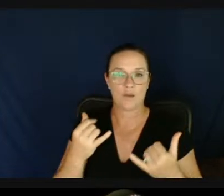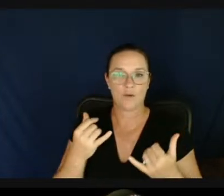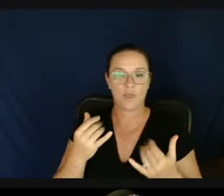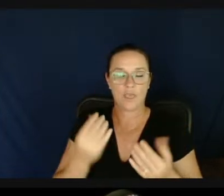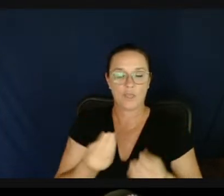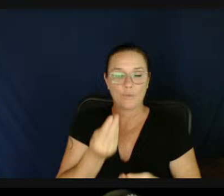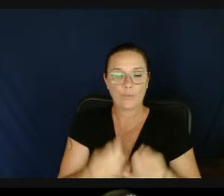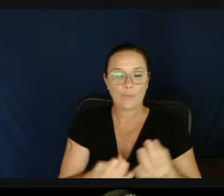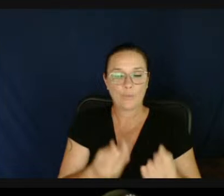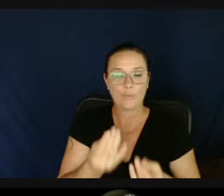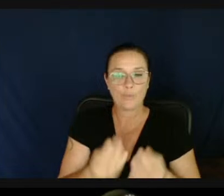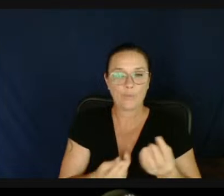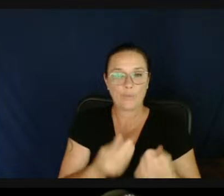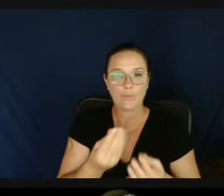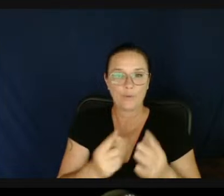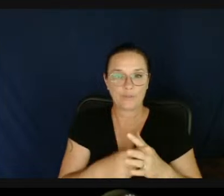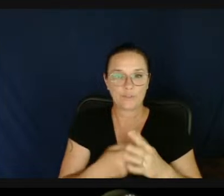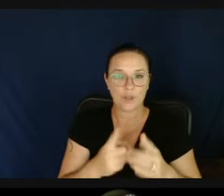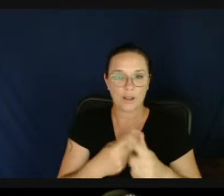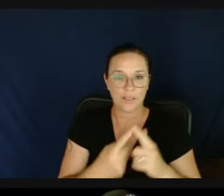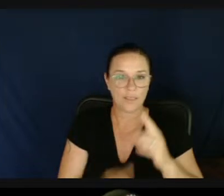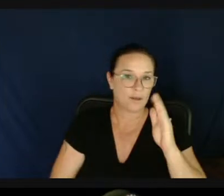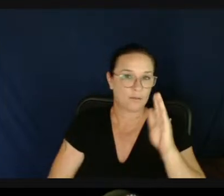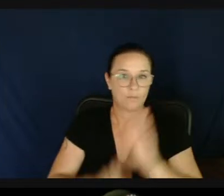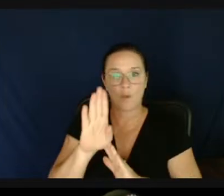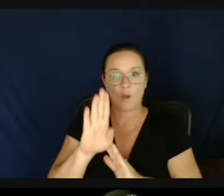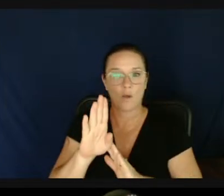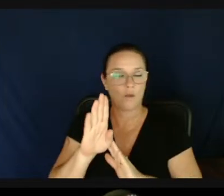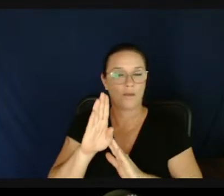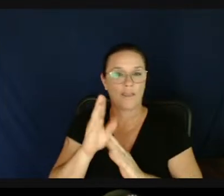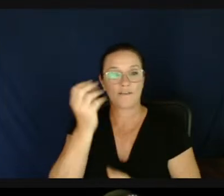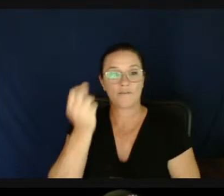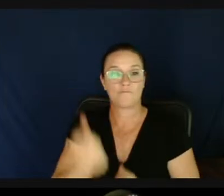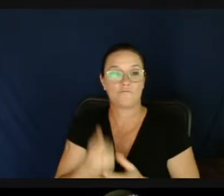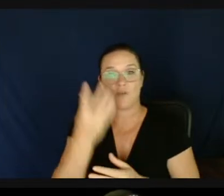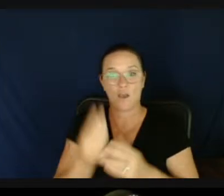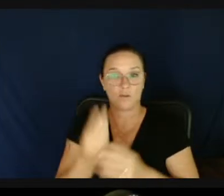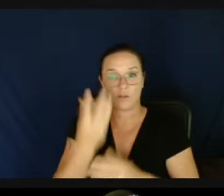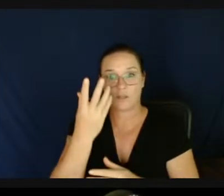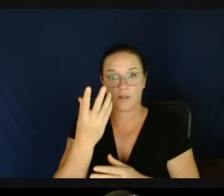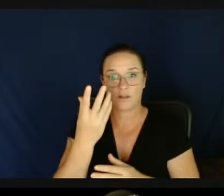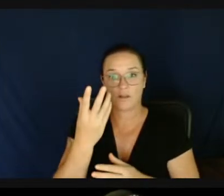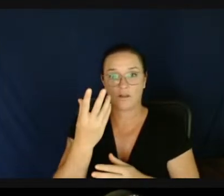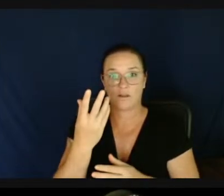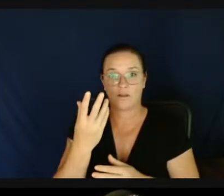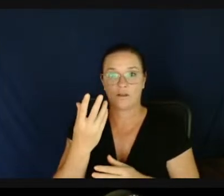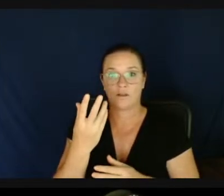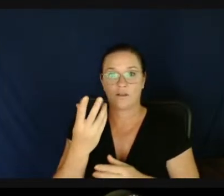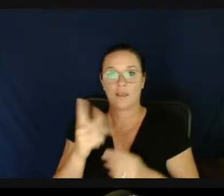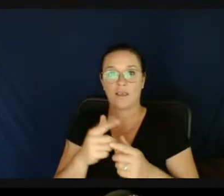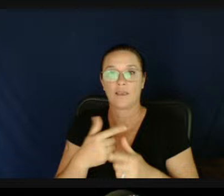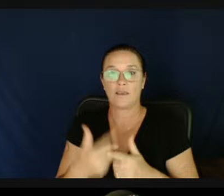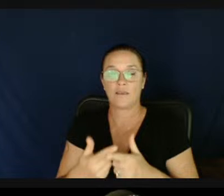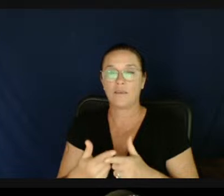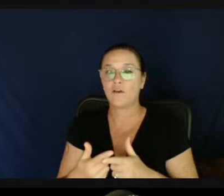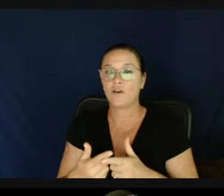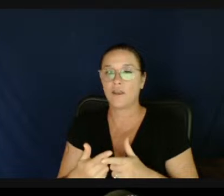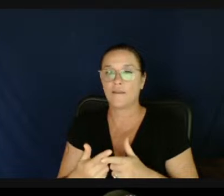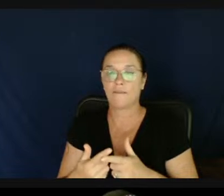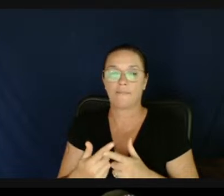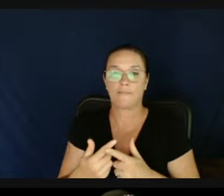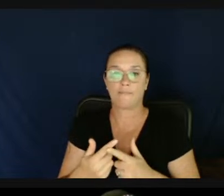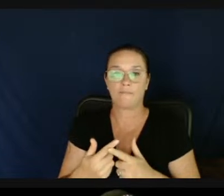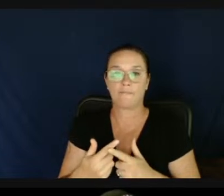start, then a peak in fountaining within the first pulse of it, and then a stabilization at a lower level. And so I